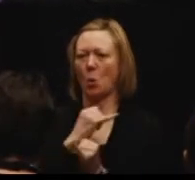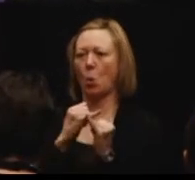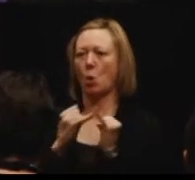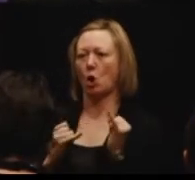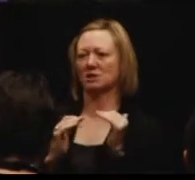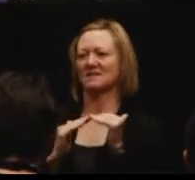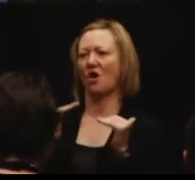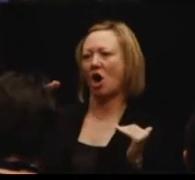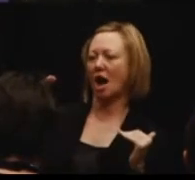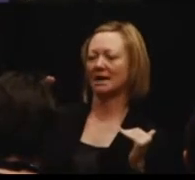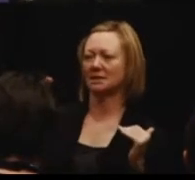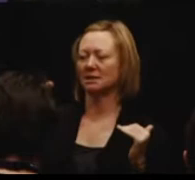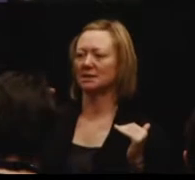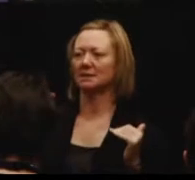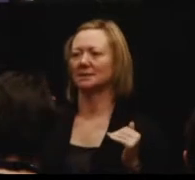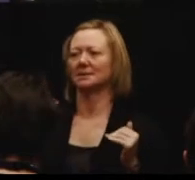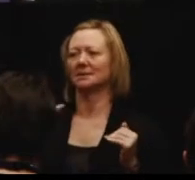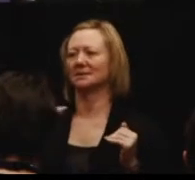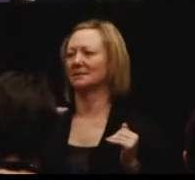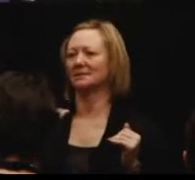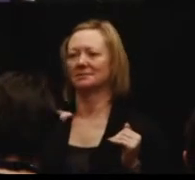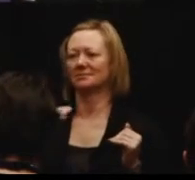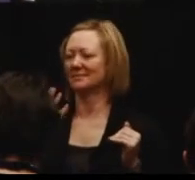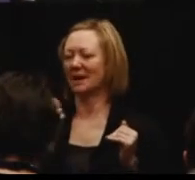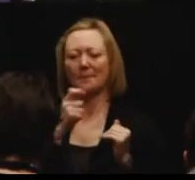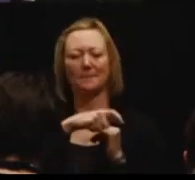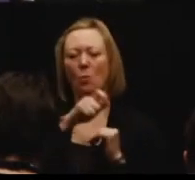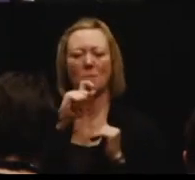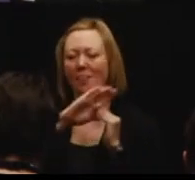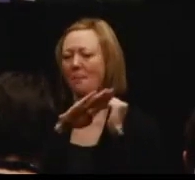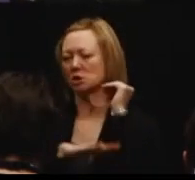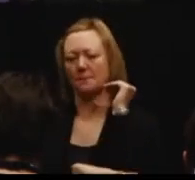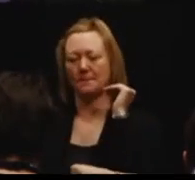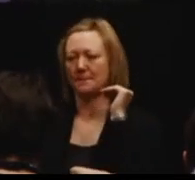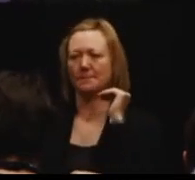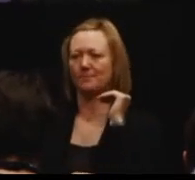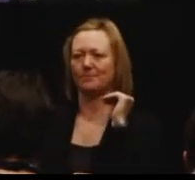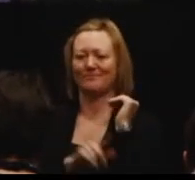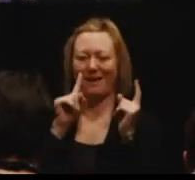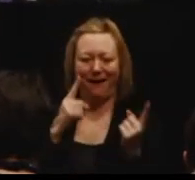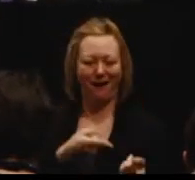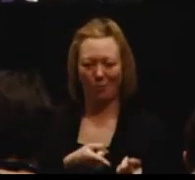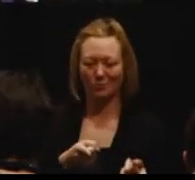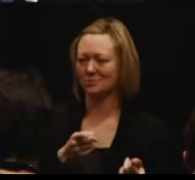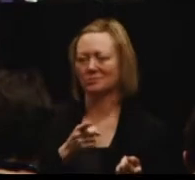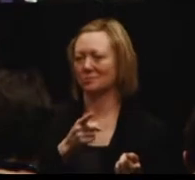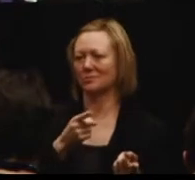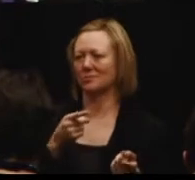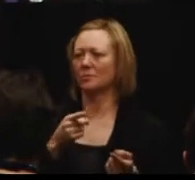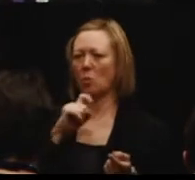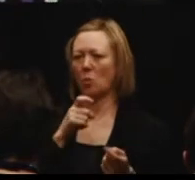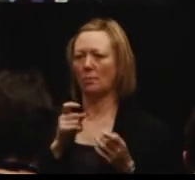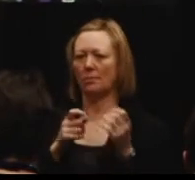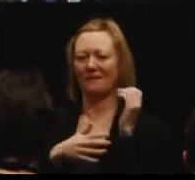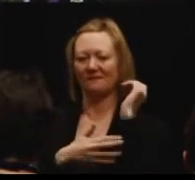people who are right at the bottom end who don't have those abilities going to be left off, and I think that's a challenge we really need to try and